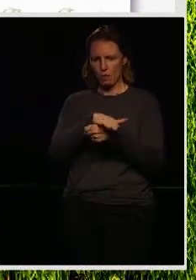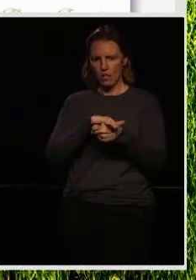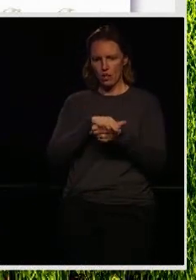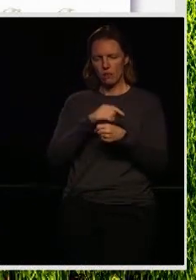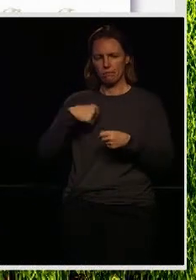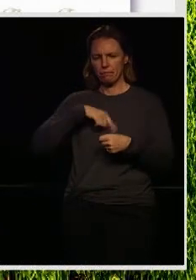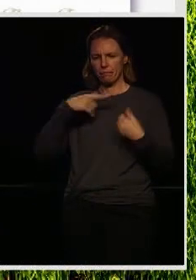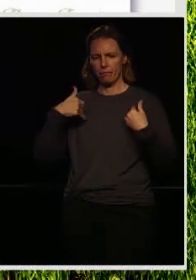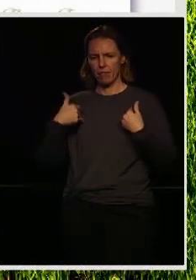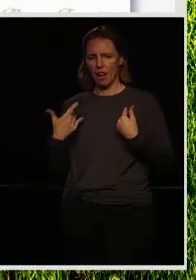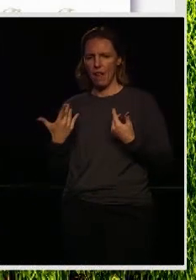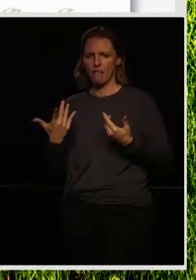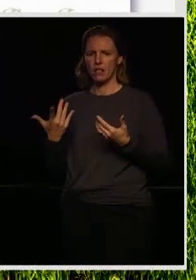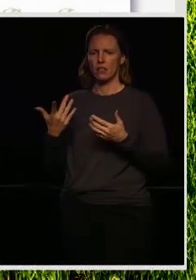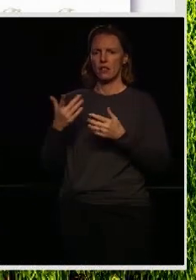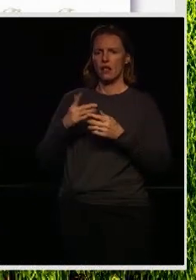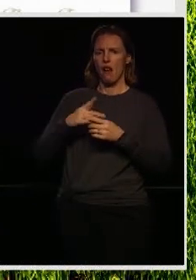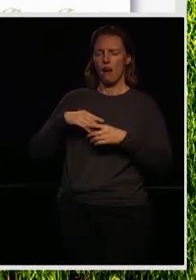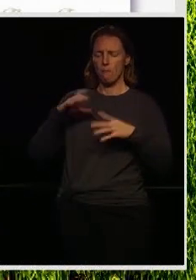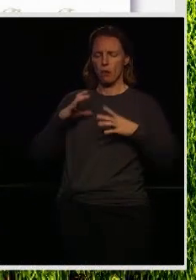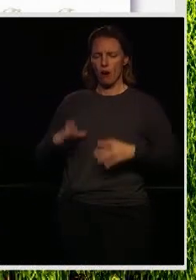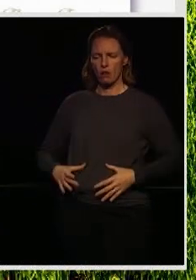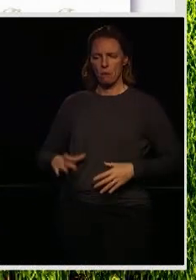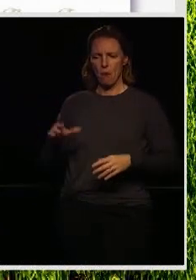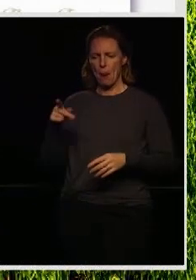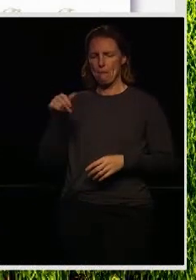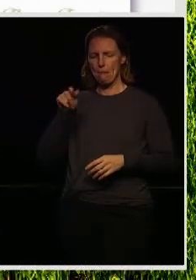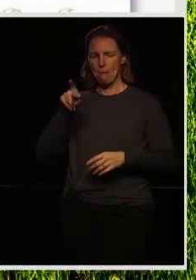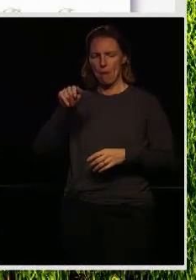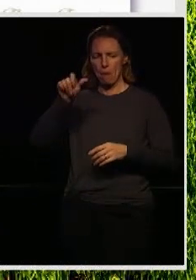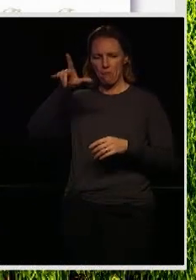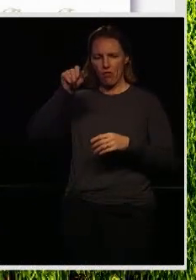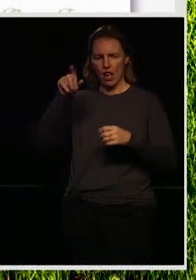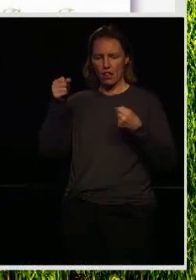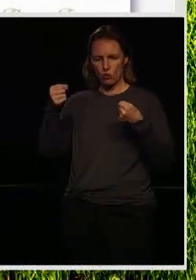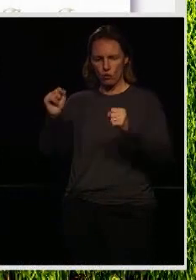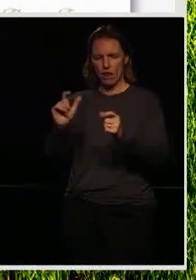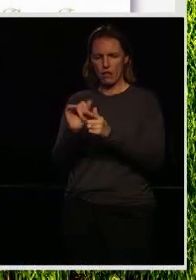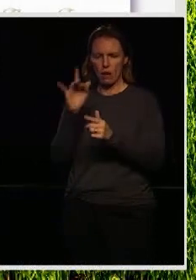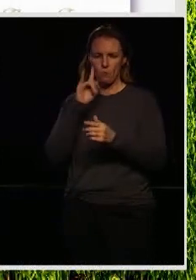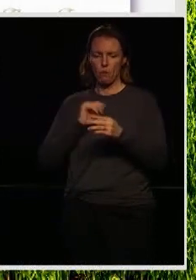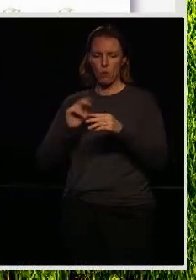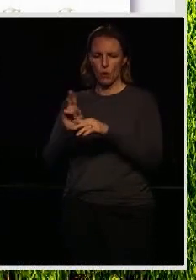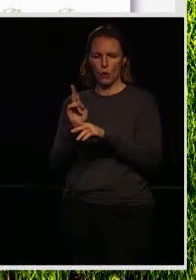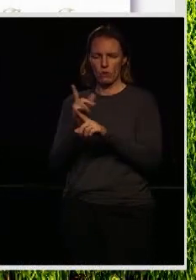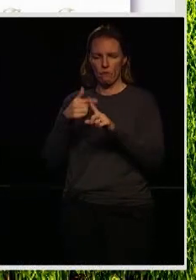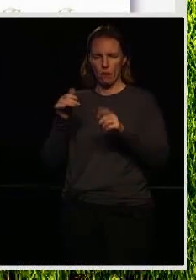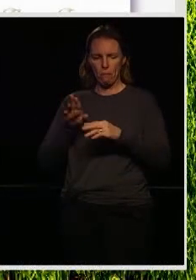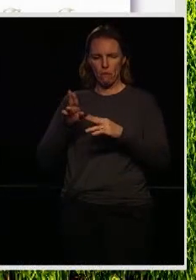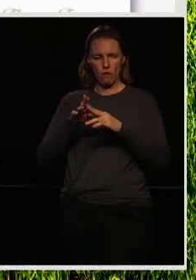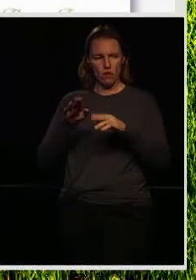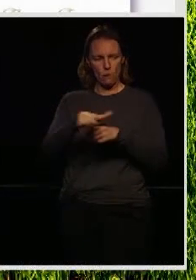have a robust customer pipeline and strategy that we will leverage from the region,